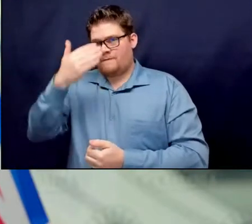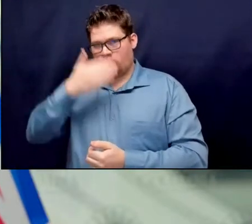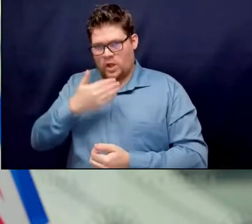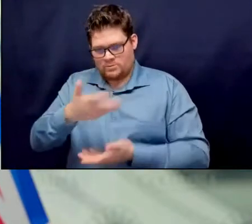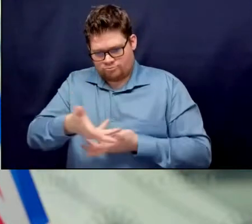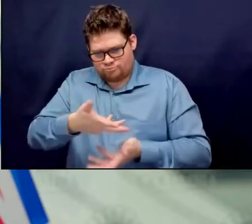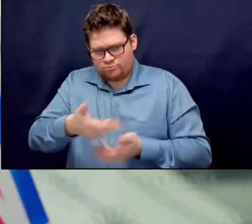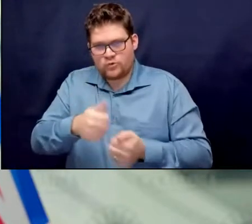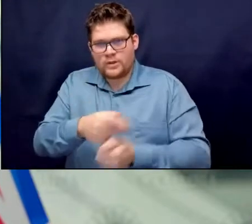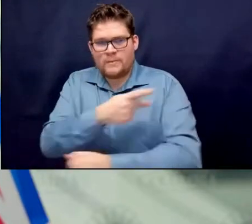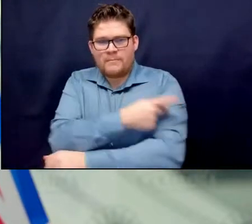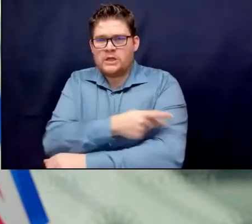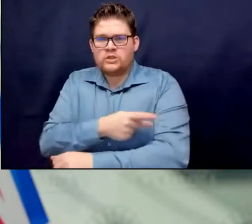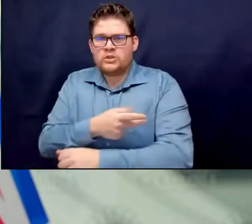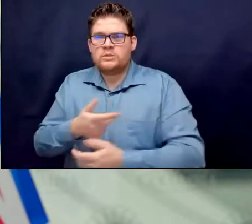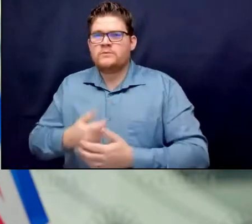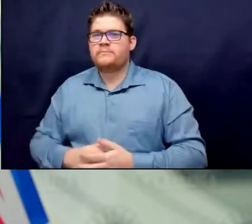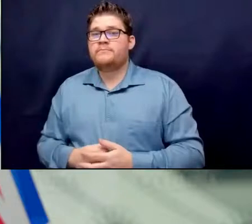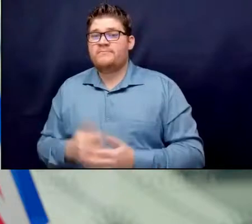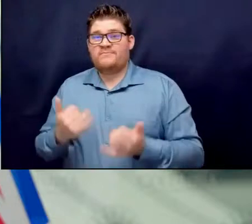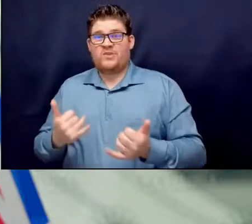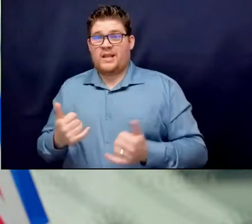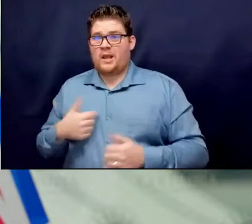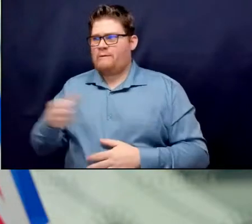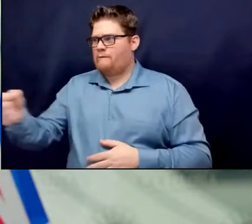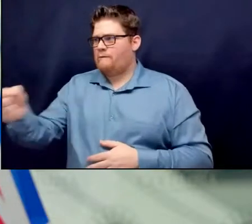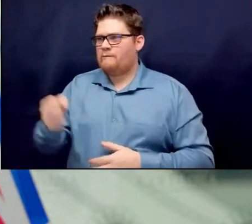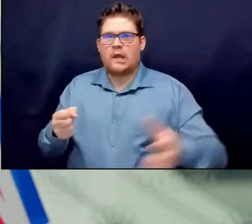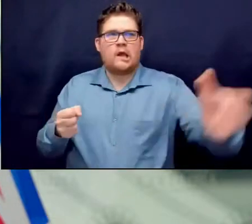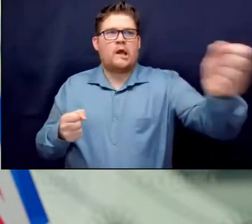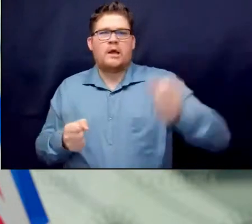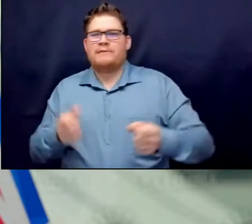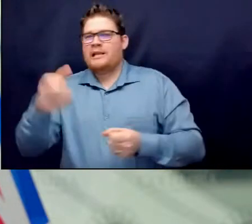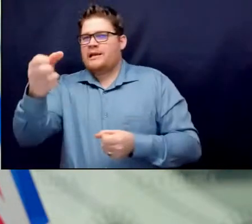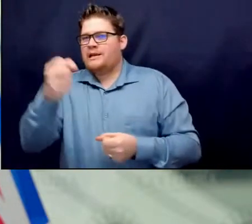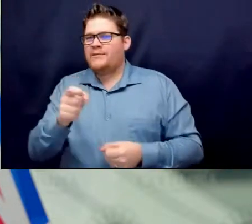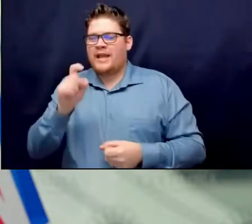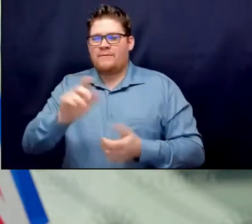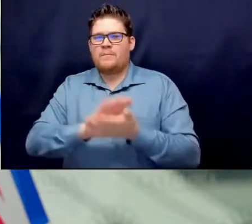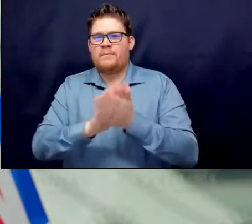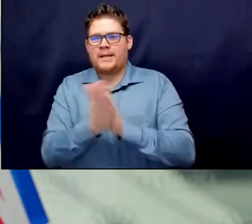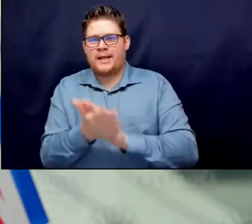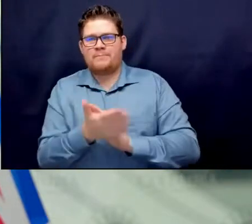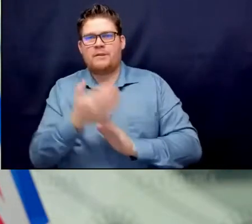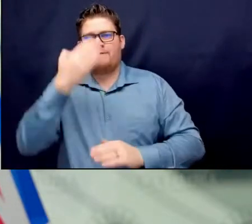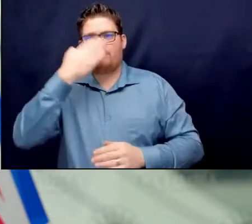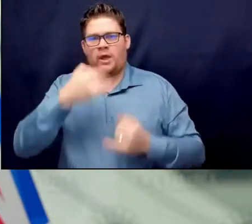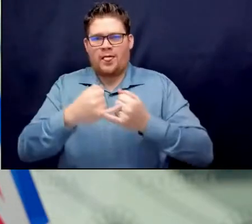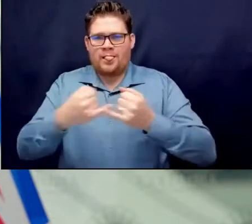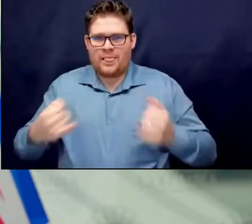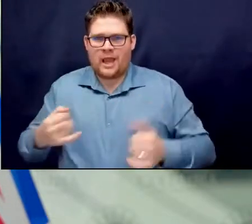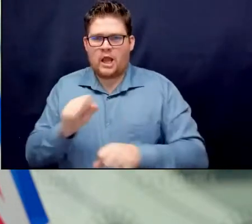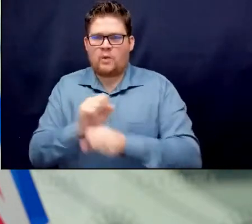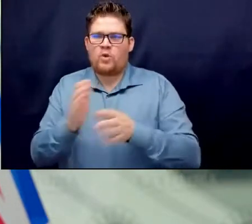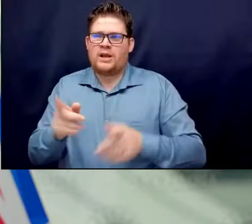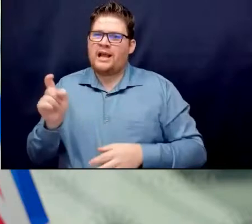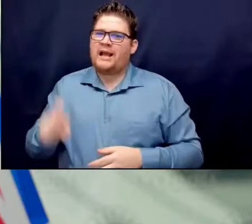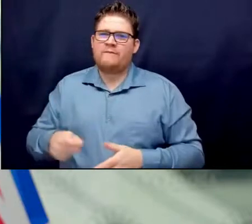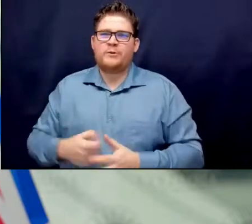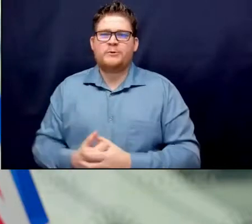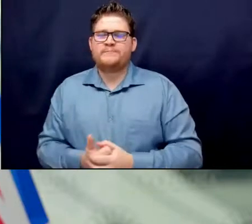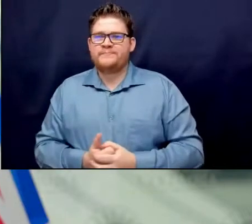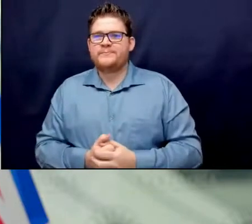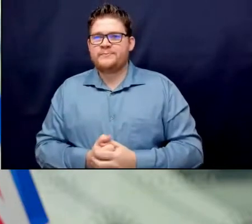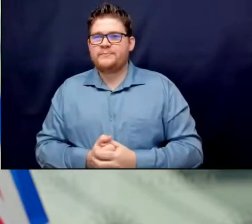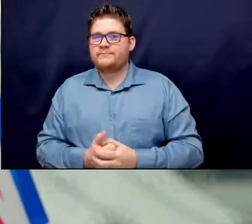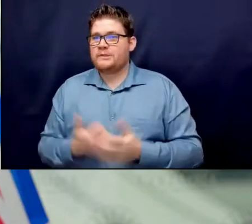healthcare workers, members of the HEU, the HSA, the BCNU, our administrators, members of the Doctors of BC, members of the